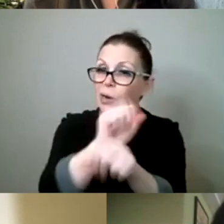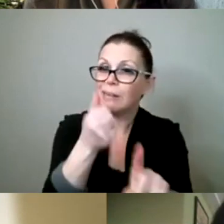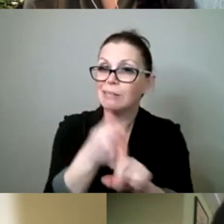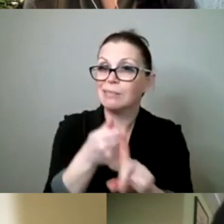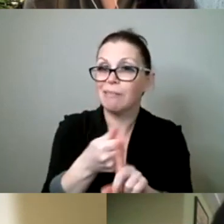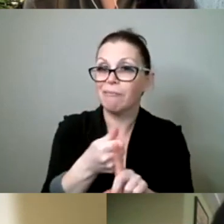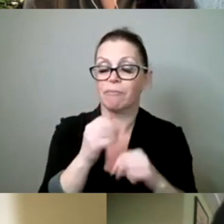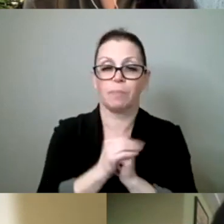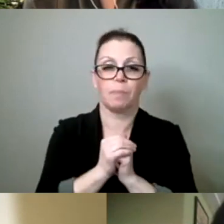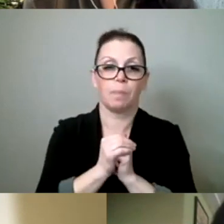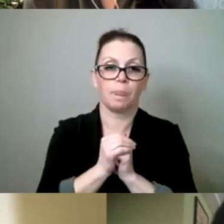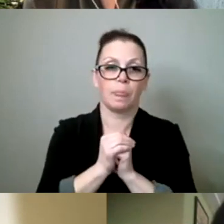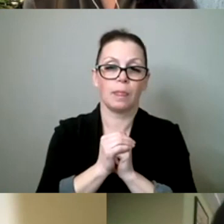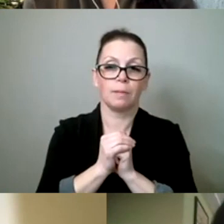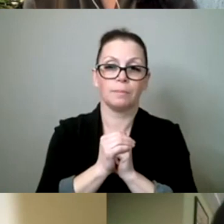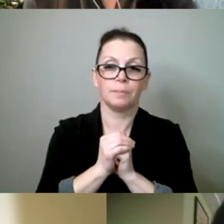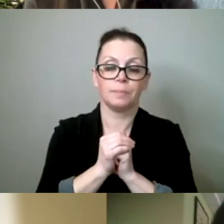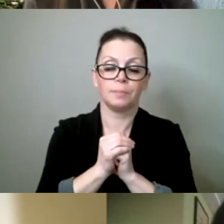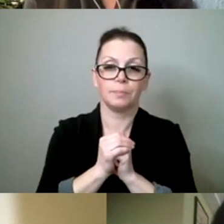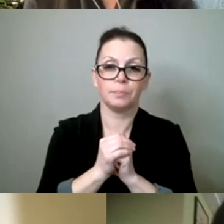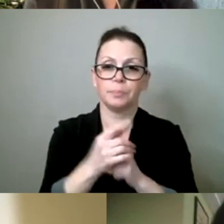you know,